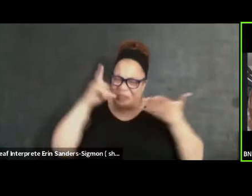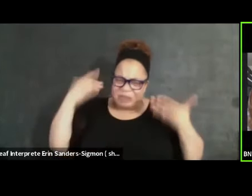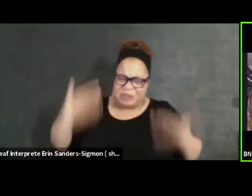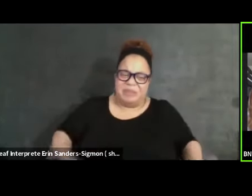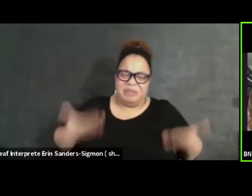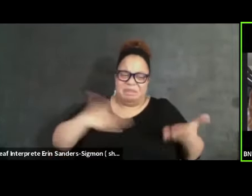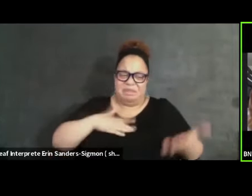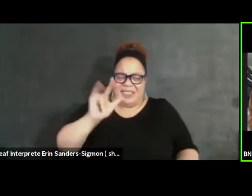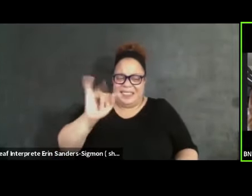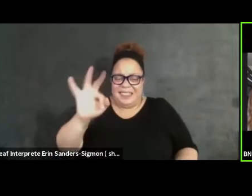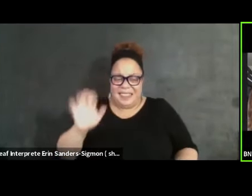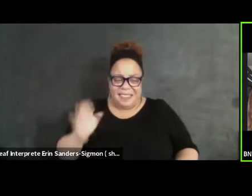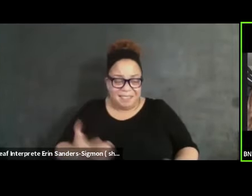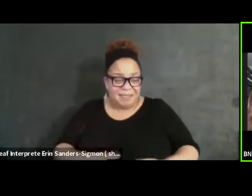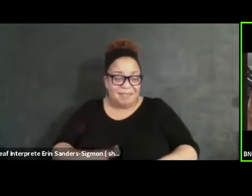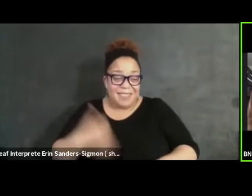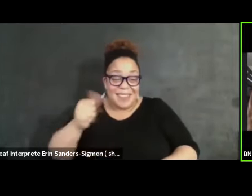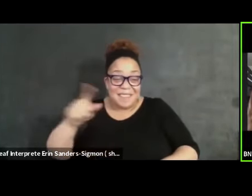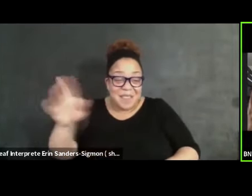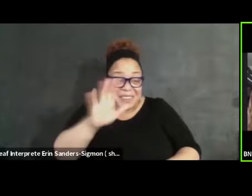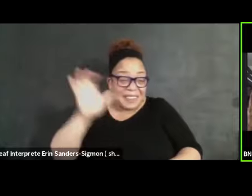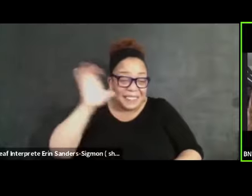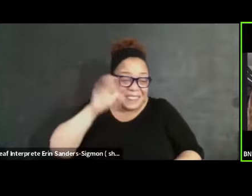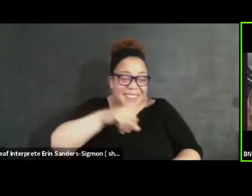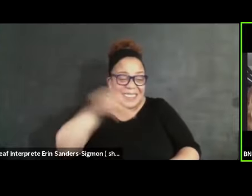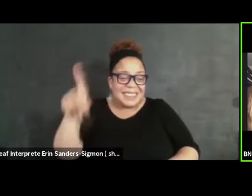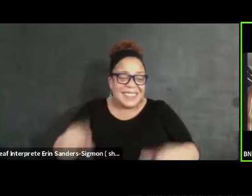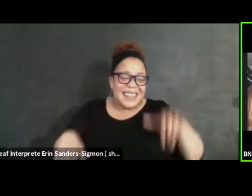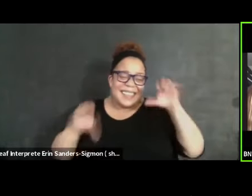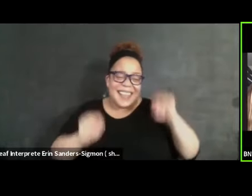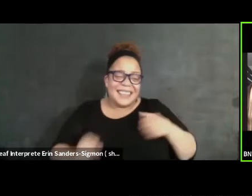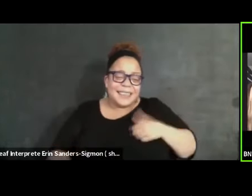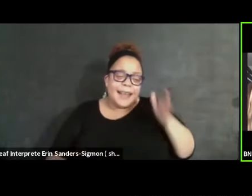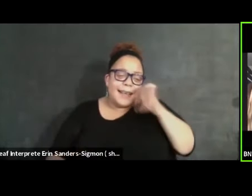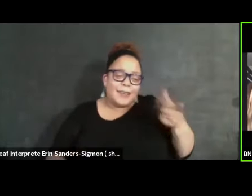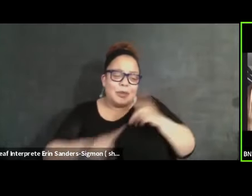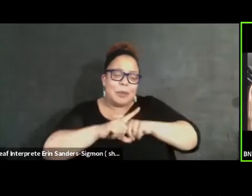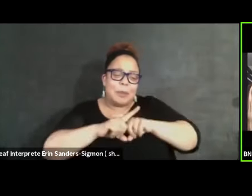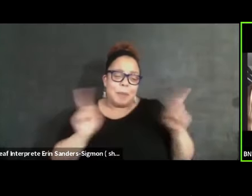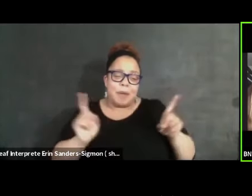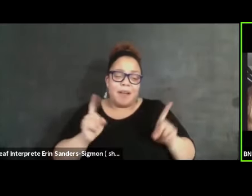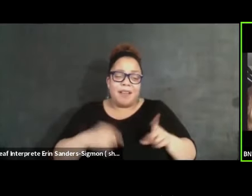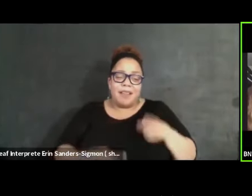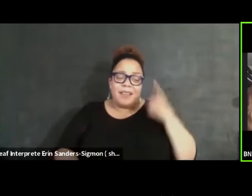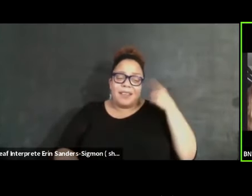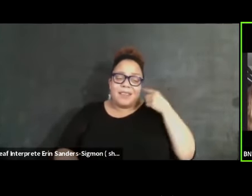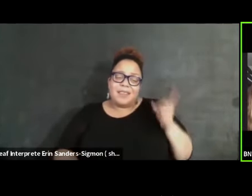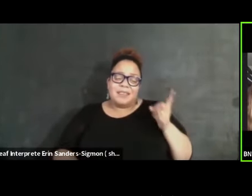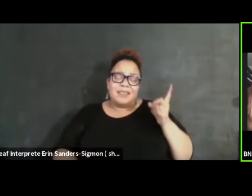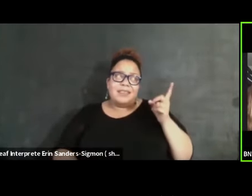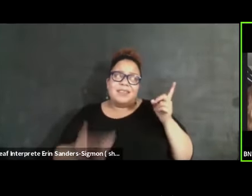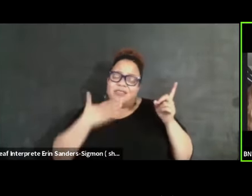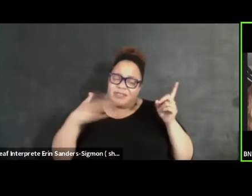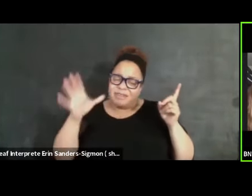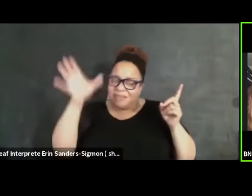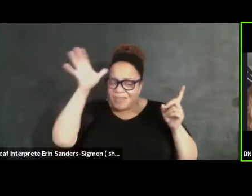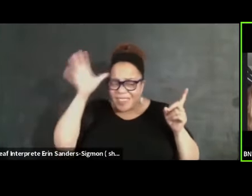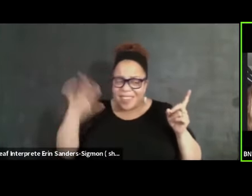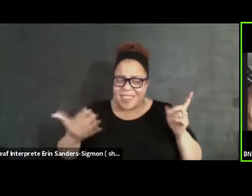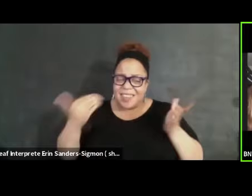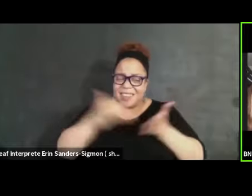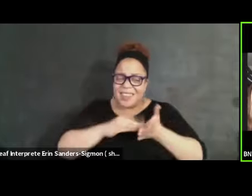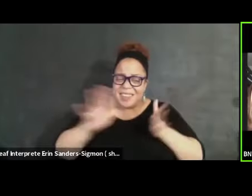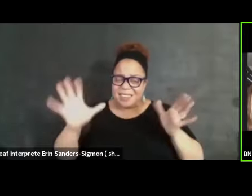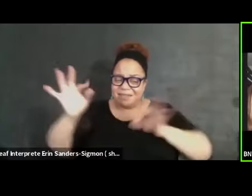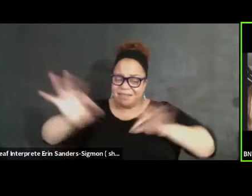even listening out there? Yes, I hear you, but my dad is a good man. I'll try to say this so that you can understand that our